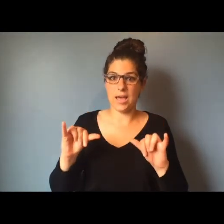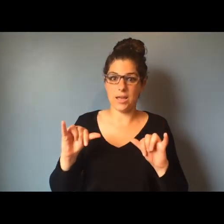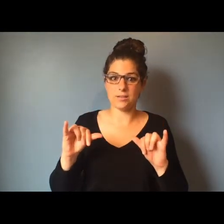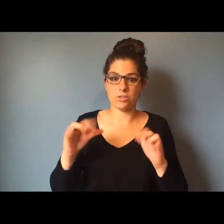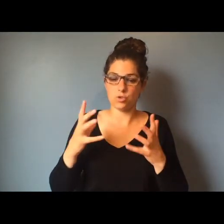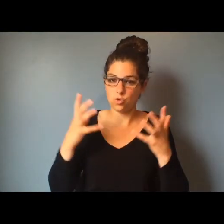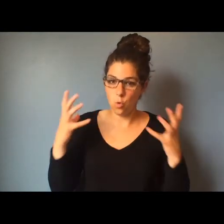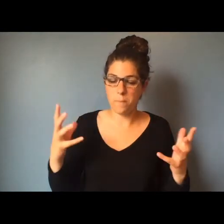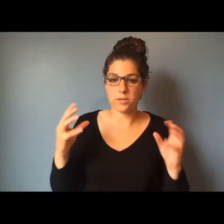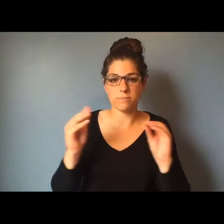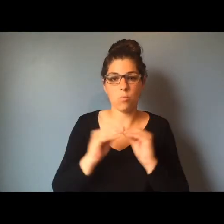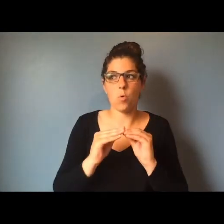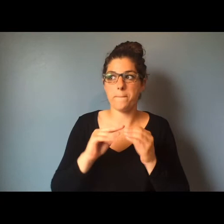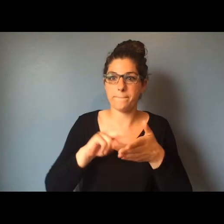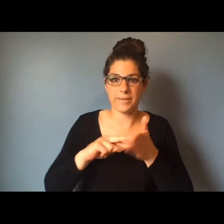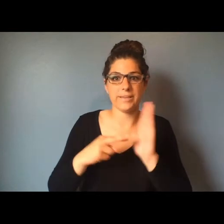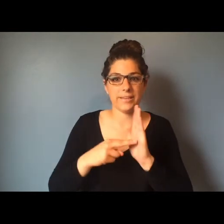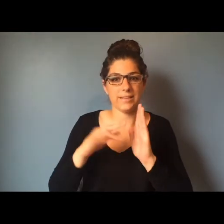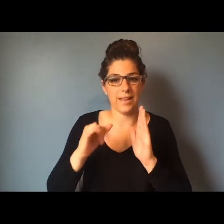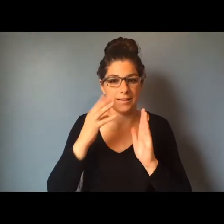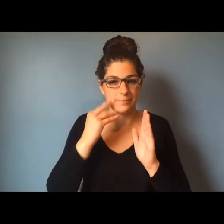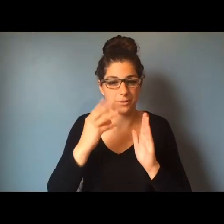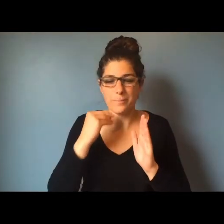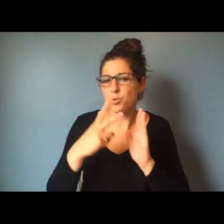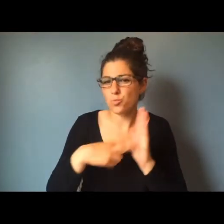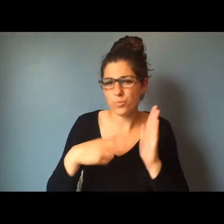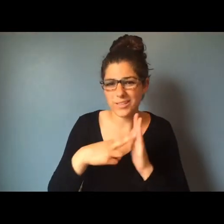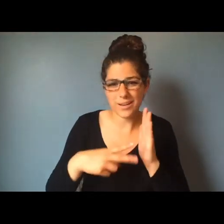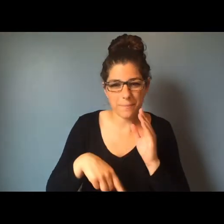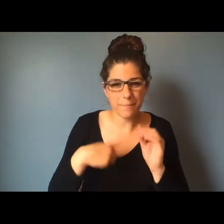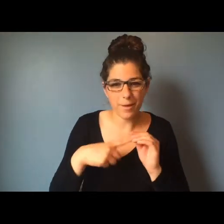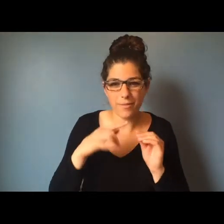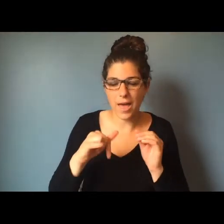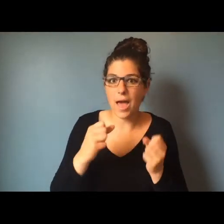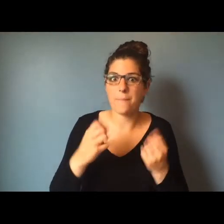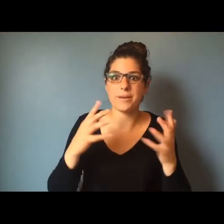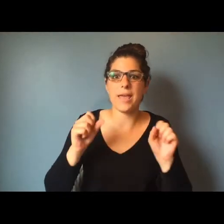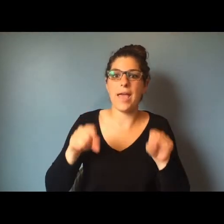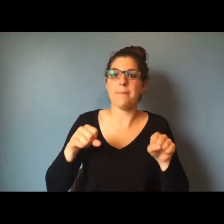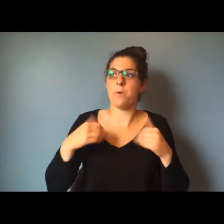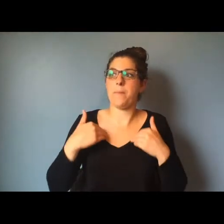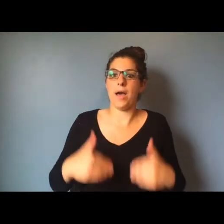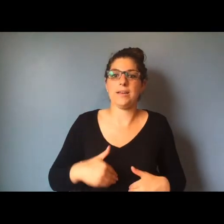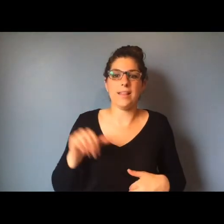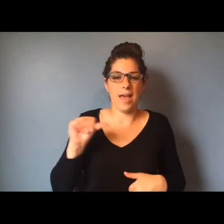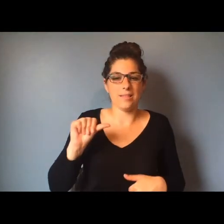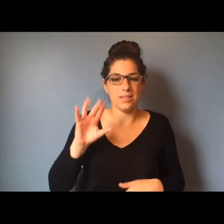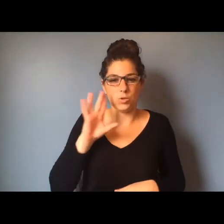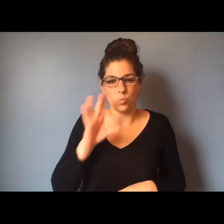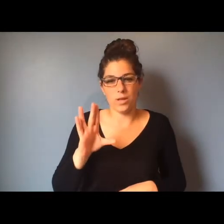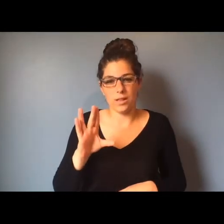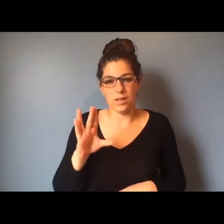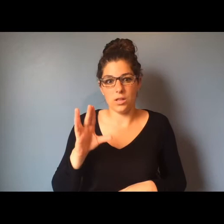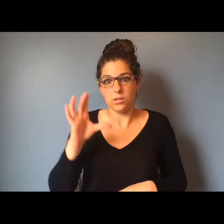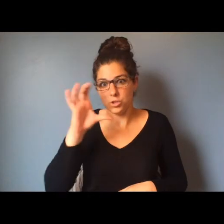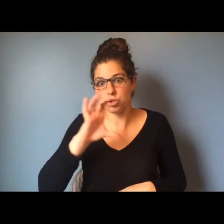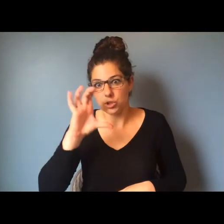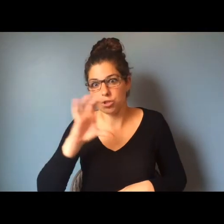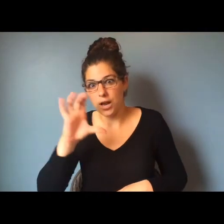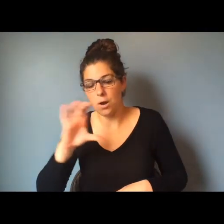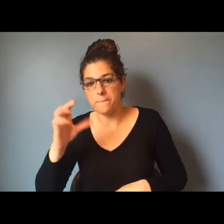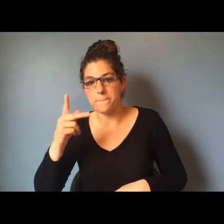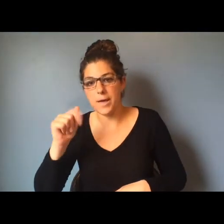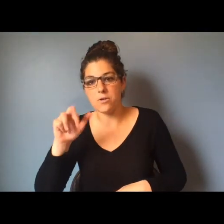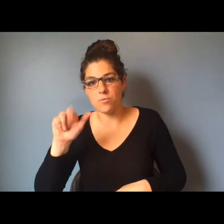so much more meaning to the experience. You can read about it, how many able-bodied athletes are really going to search out